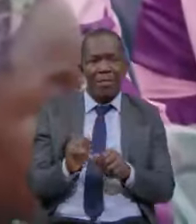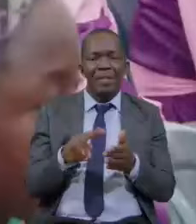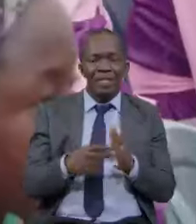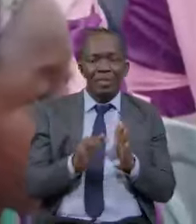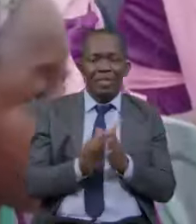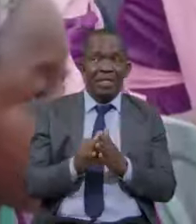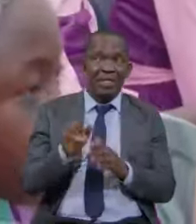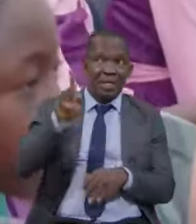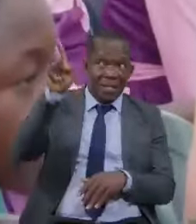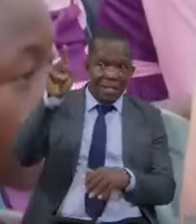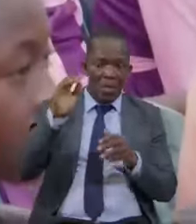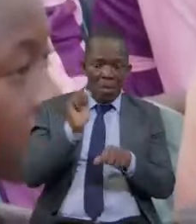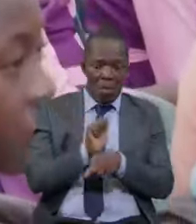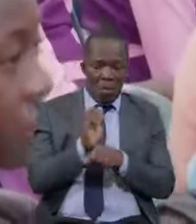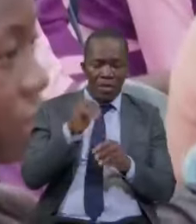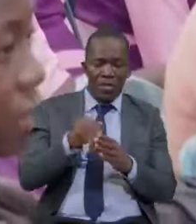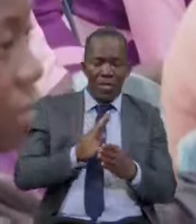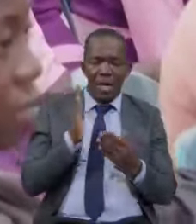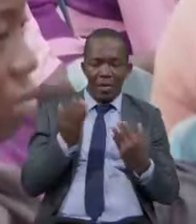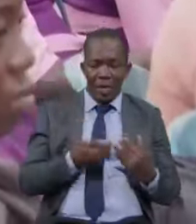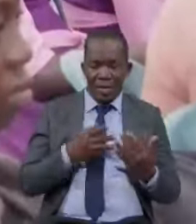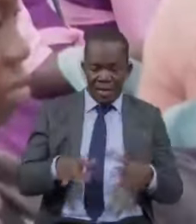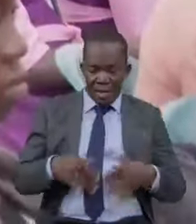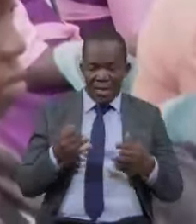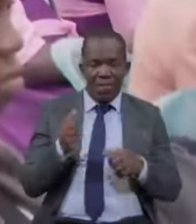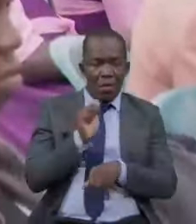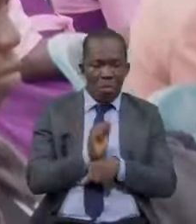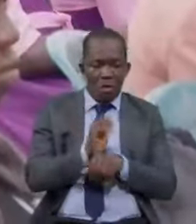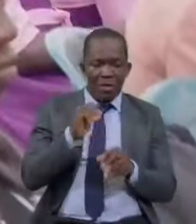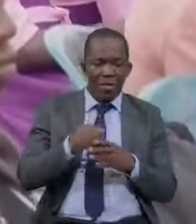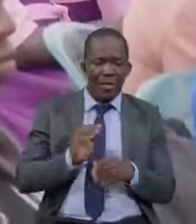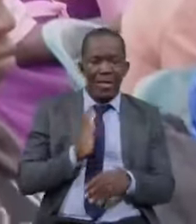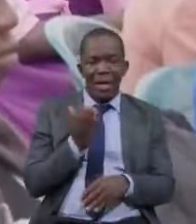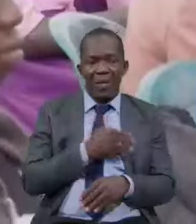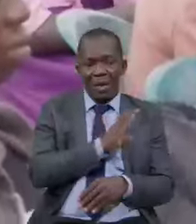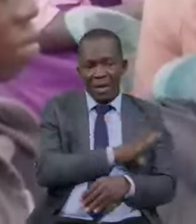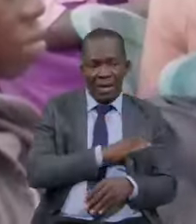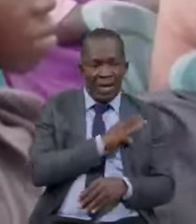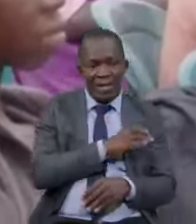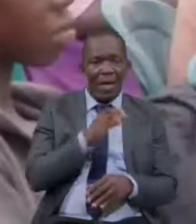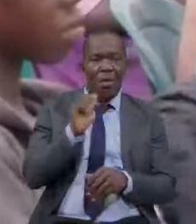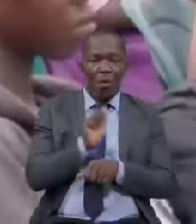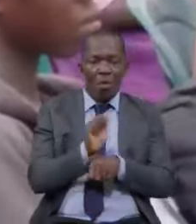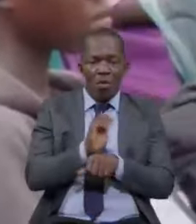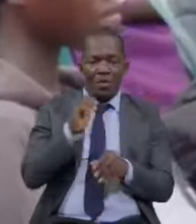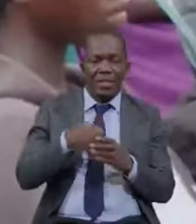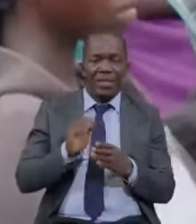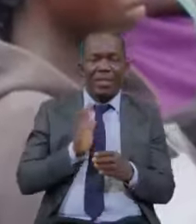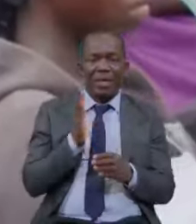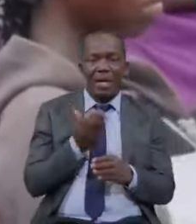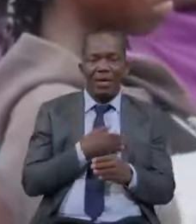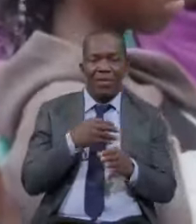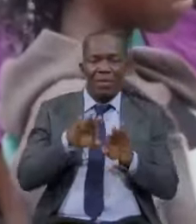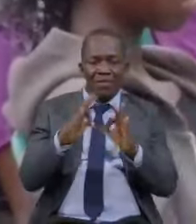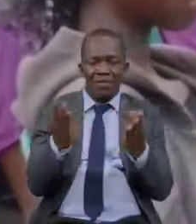he works in our character, he works in our experiences, and he says, according to the working